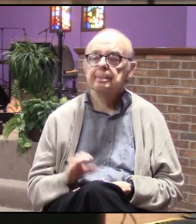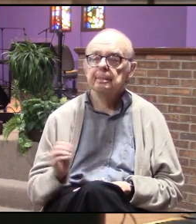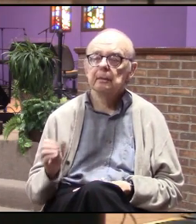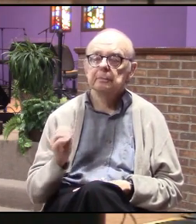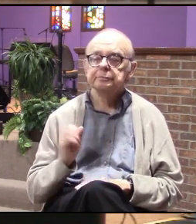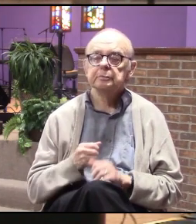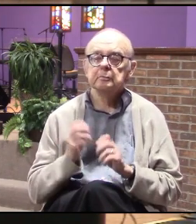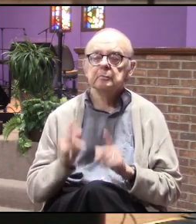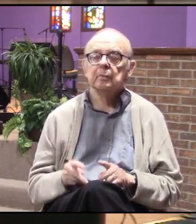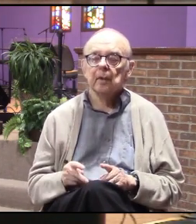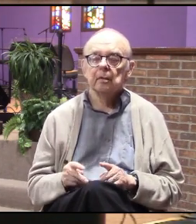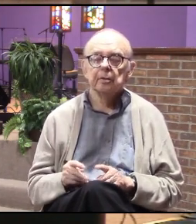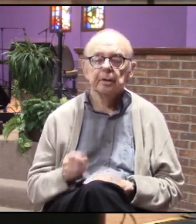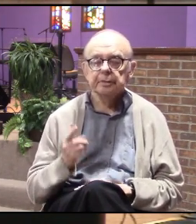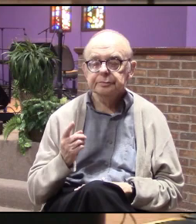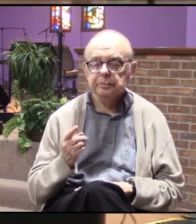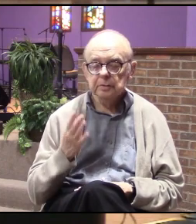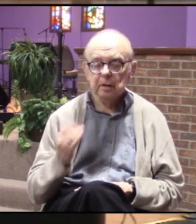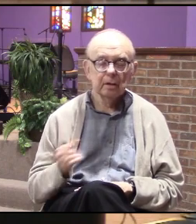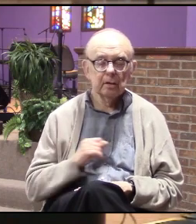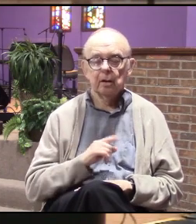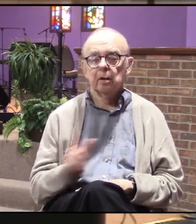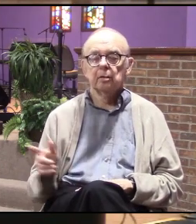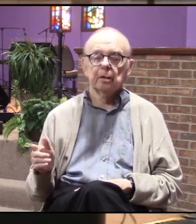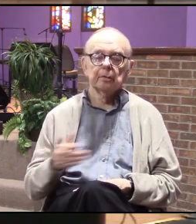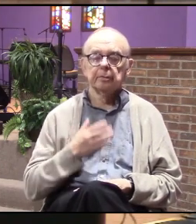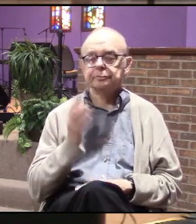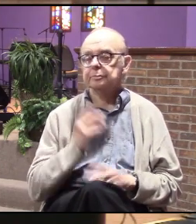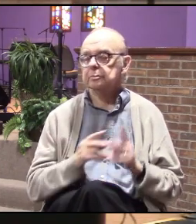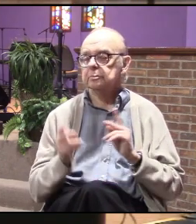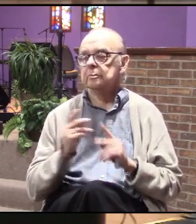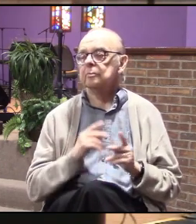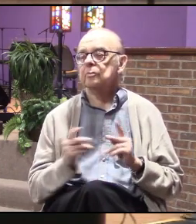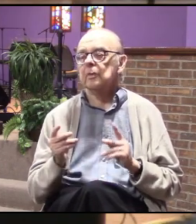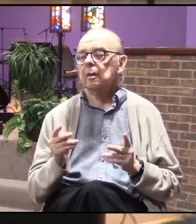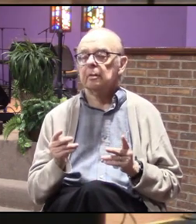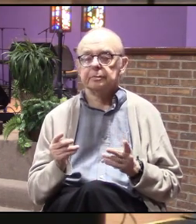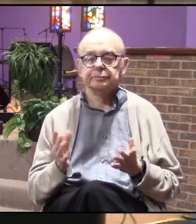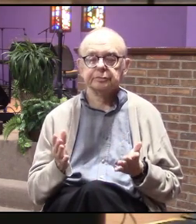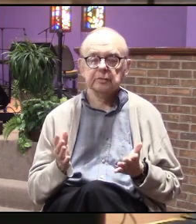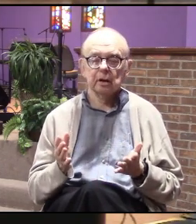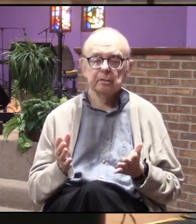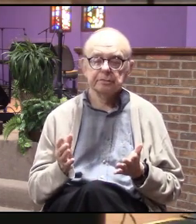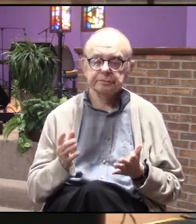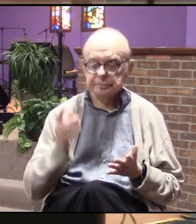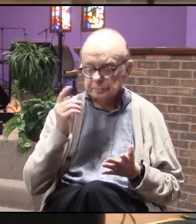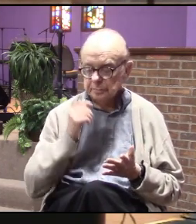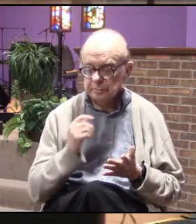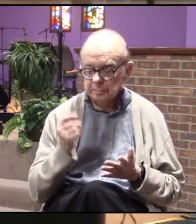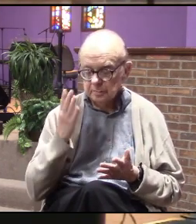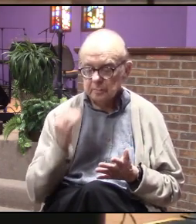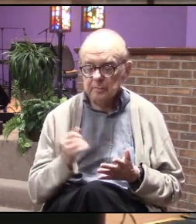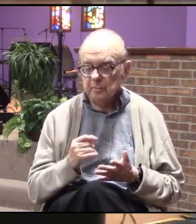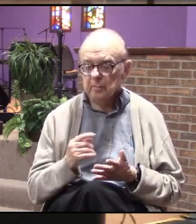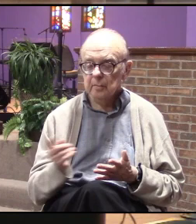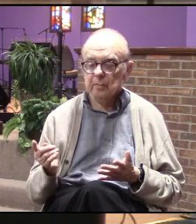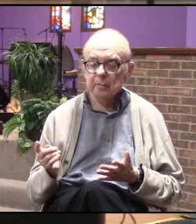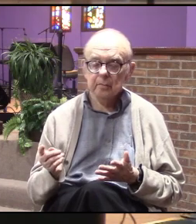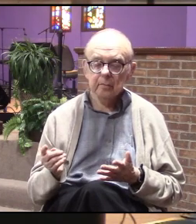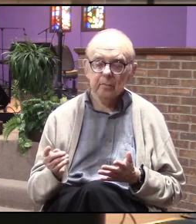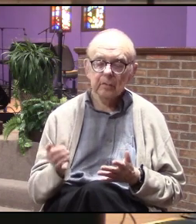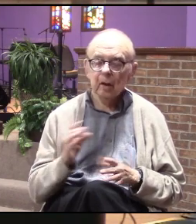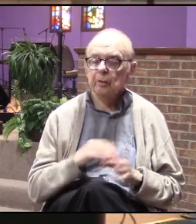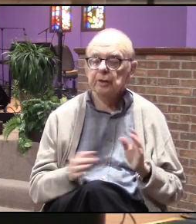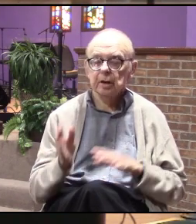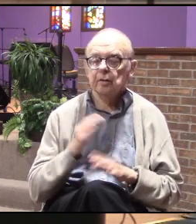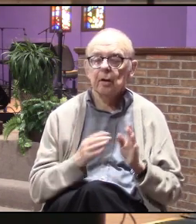So everybody's trying to figure out, why are all these young people, these youth, these teenagers, why are they always